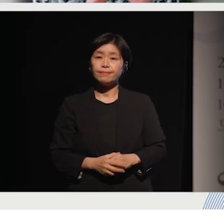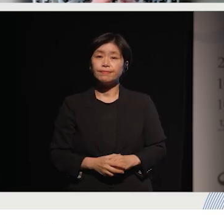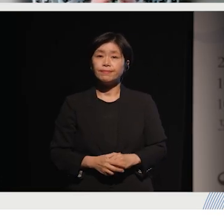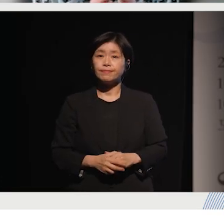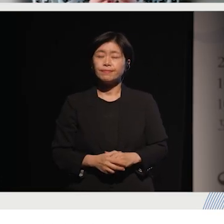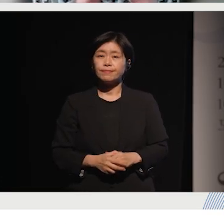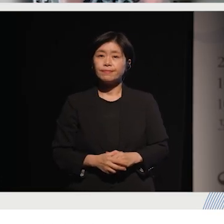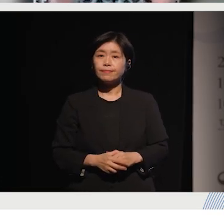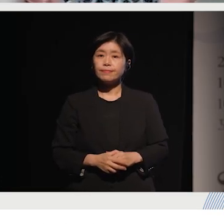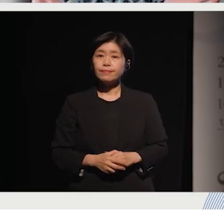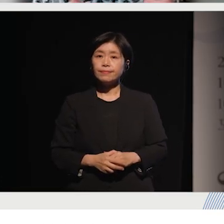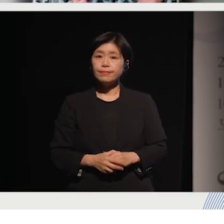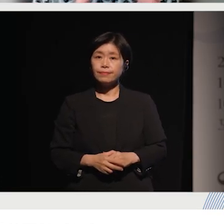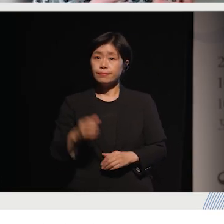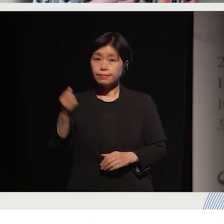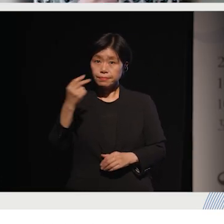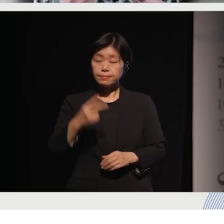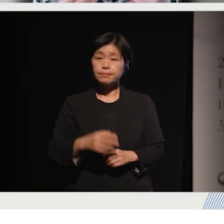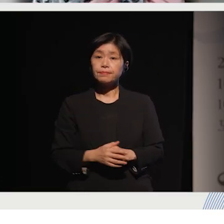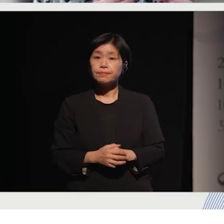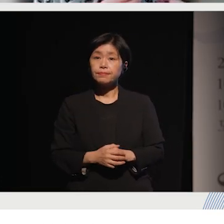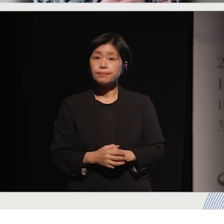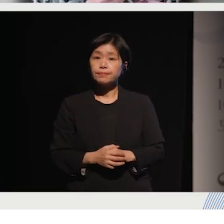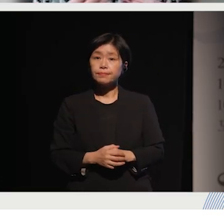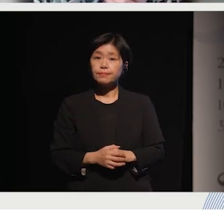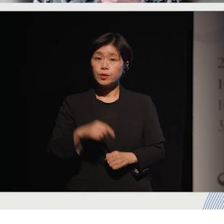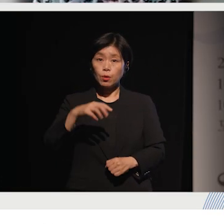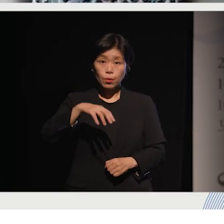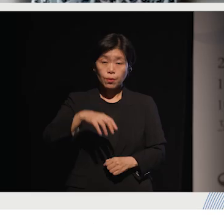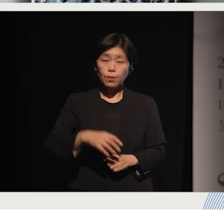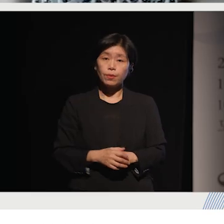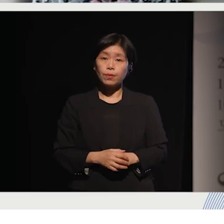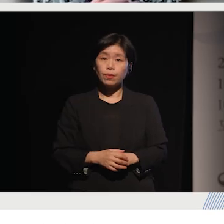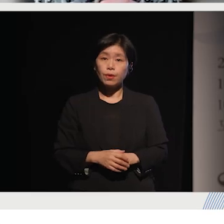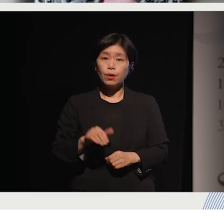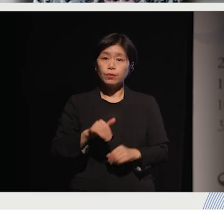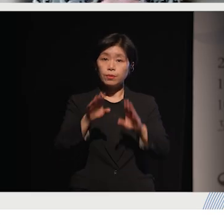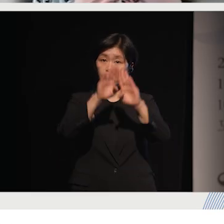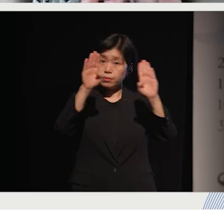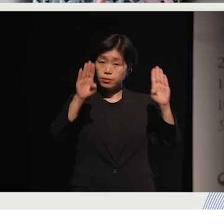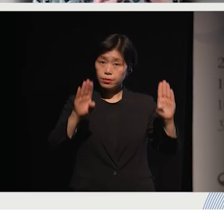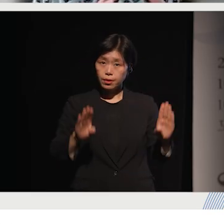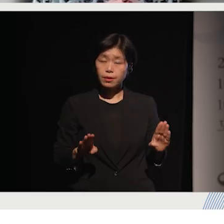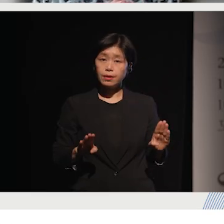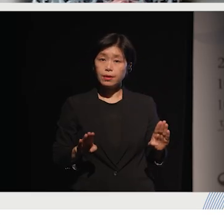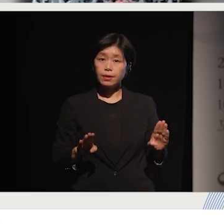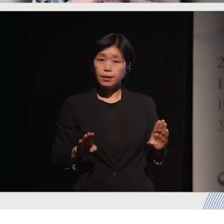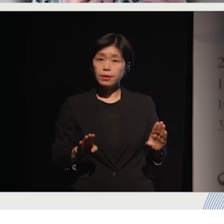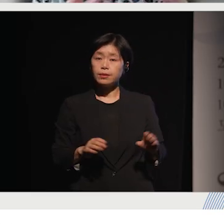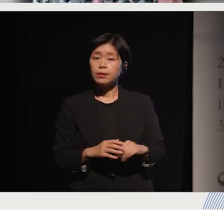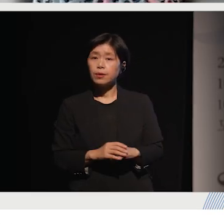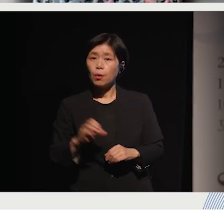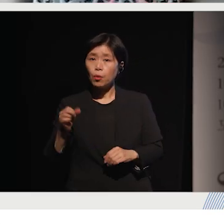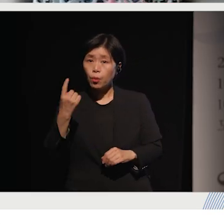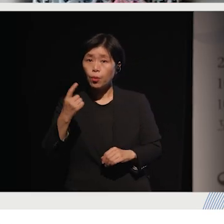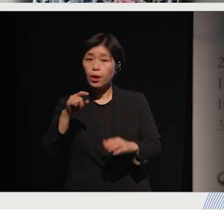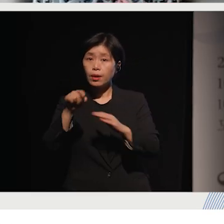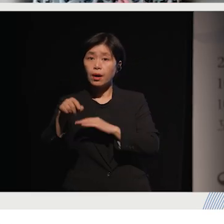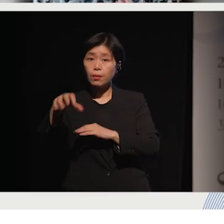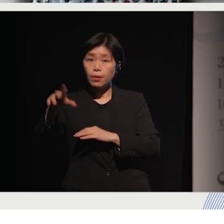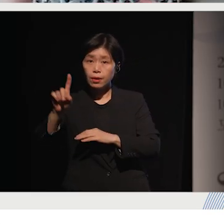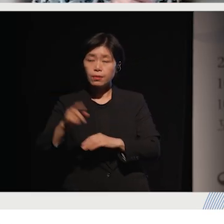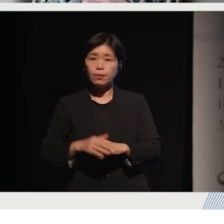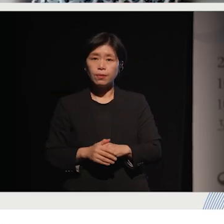about being in our museums. These are mostly virtual programs where we really want people with memory